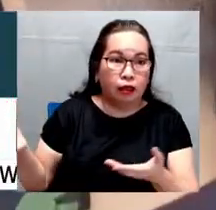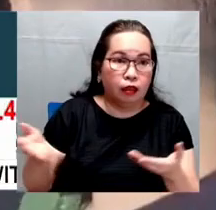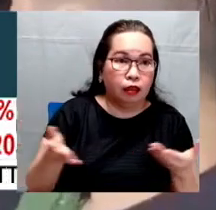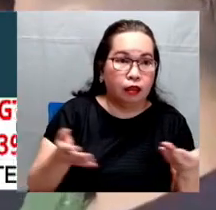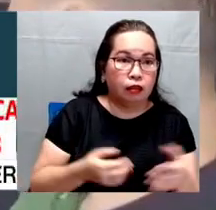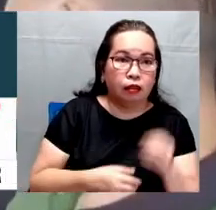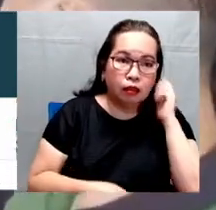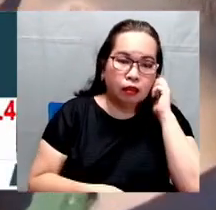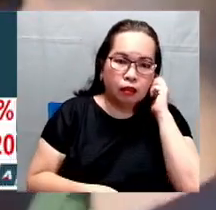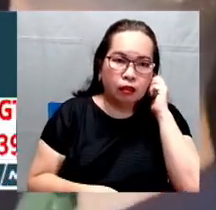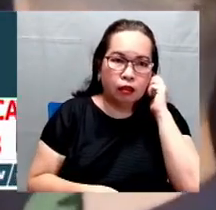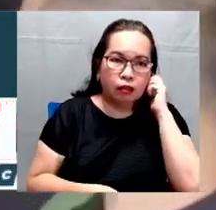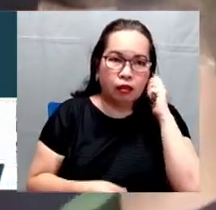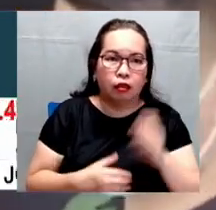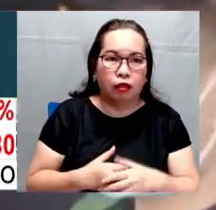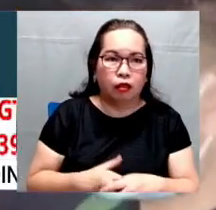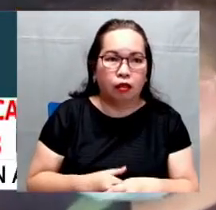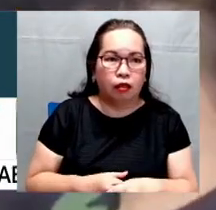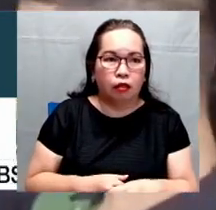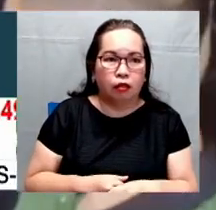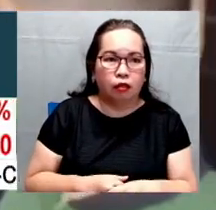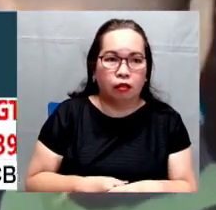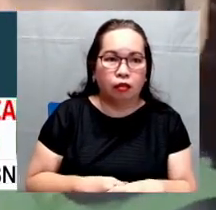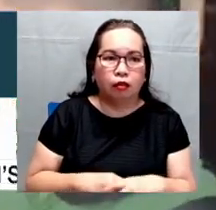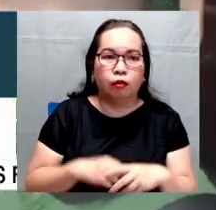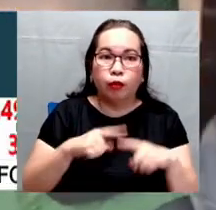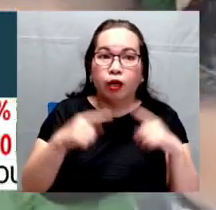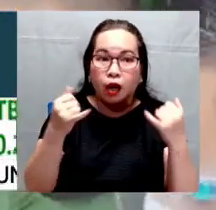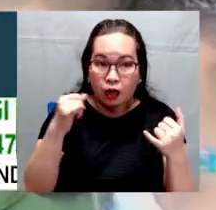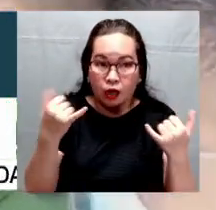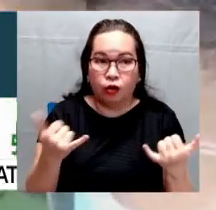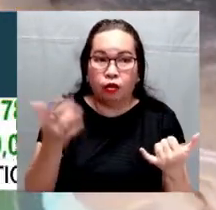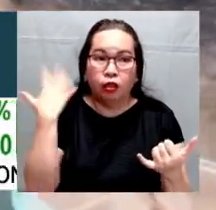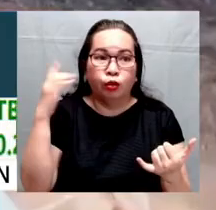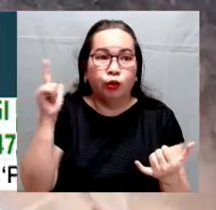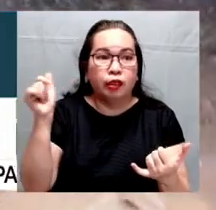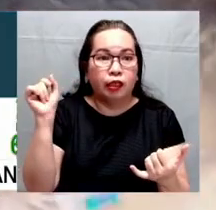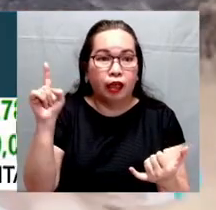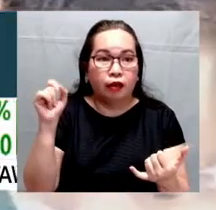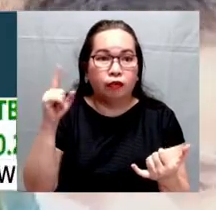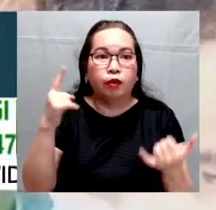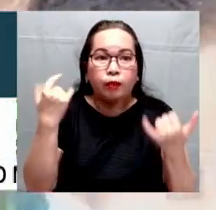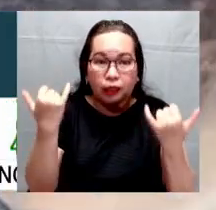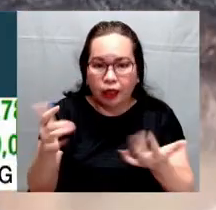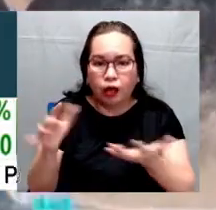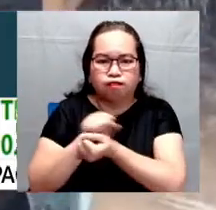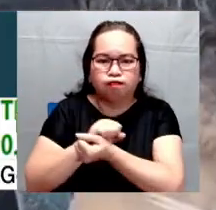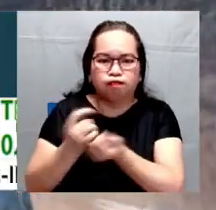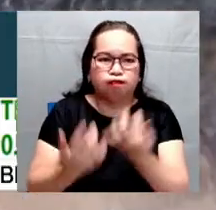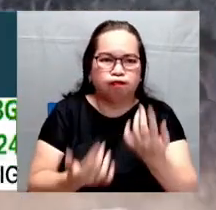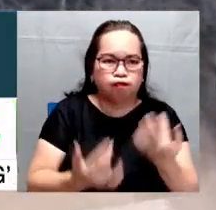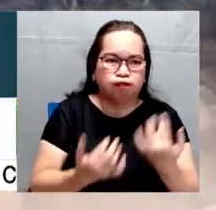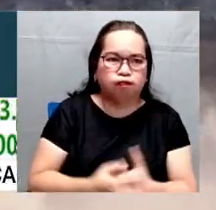facility since 2011, but were only destroyed now. PDEA used a thermal decomposition method, or the bringing down of chemicals